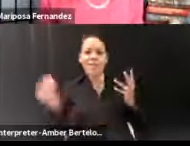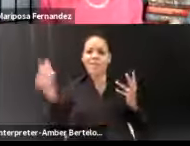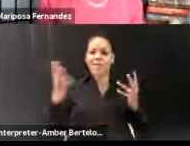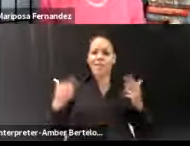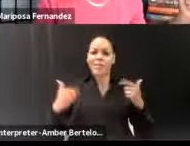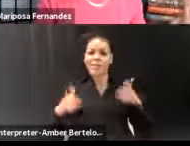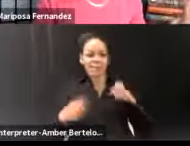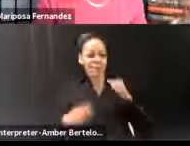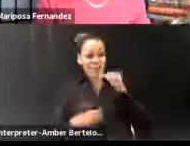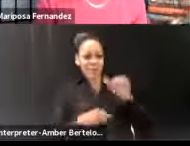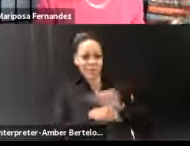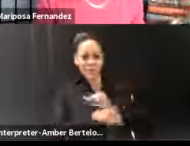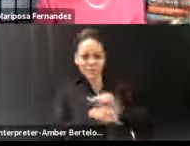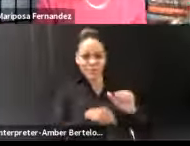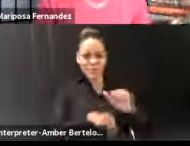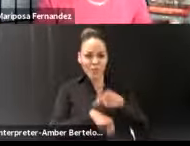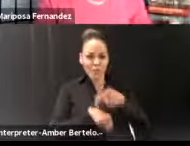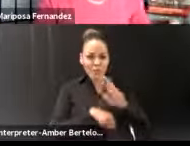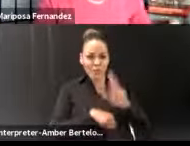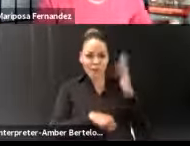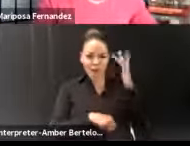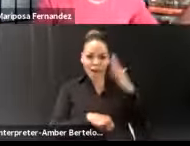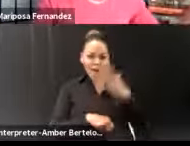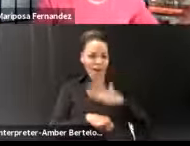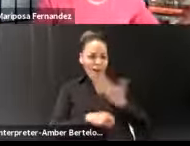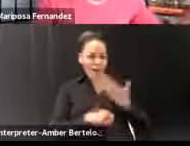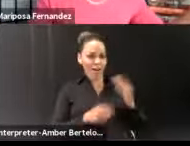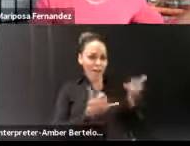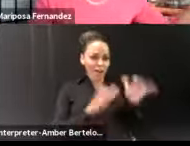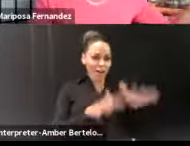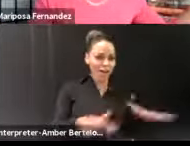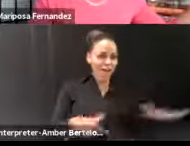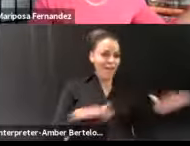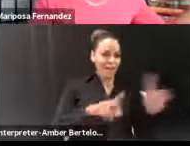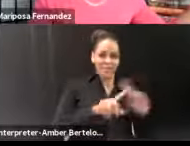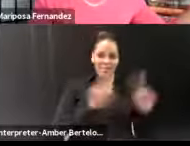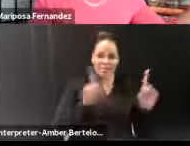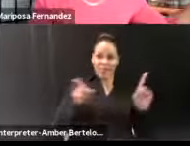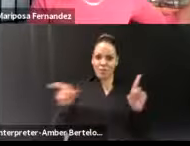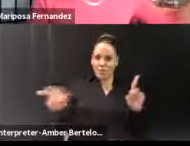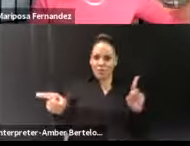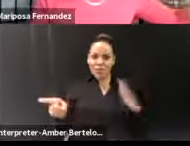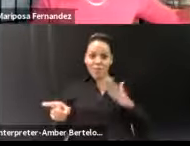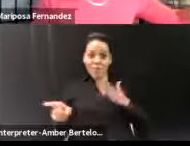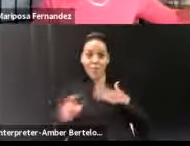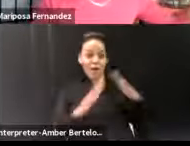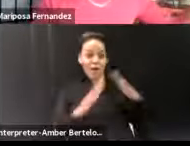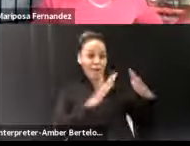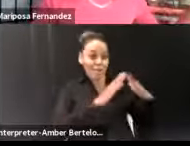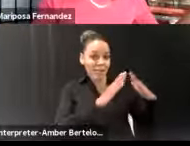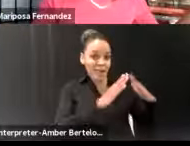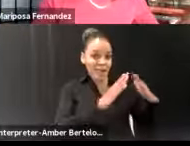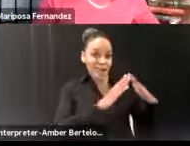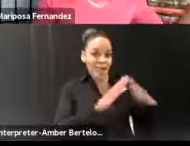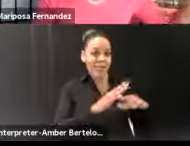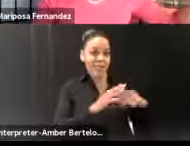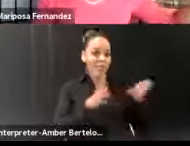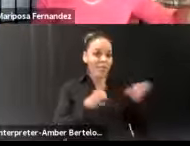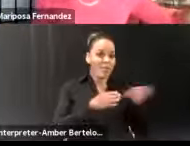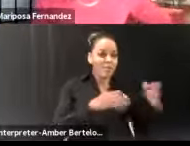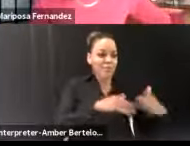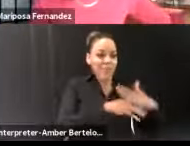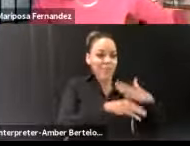my playground was a concrete jungle, because my Rio Grande de Luisa was the Bronx River,